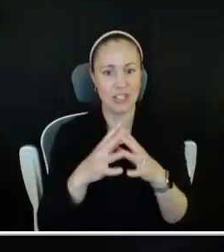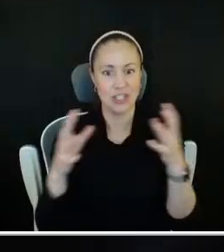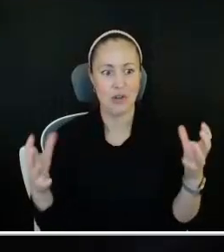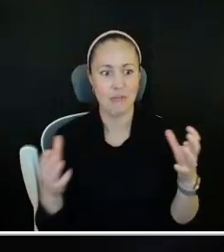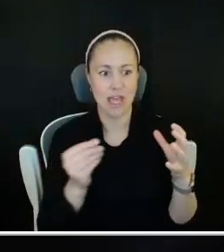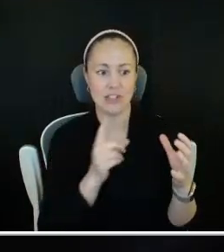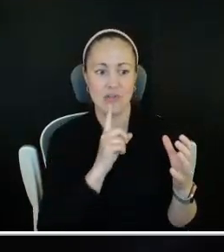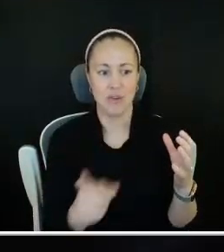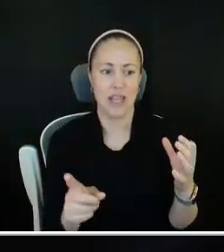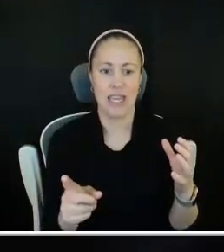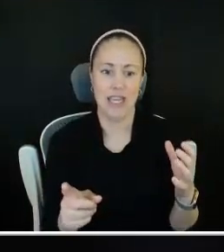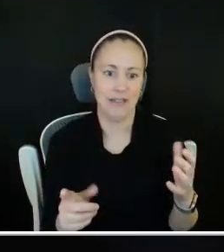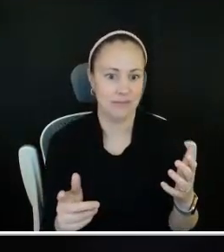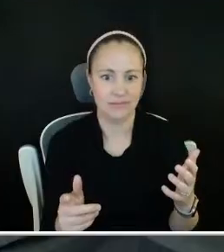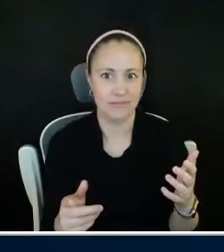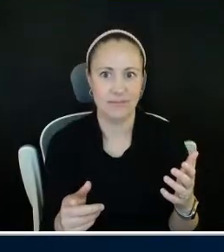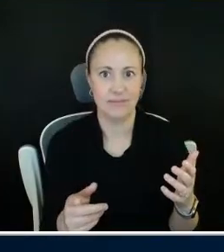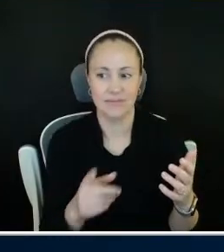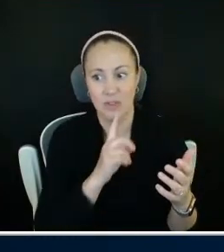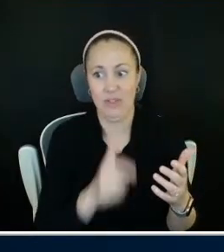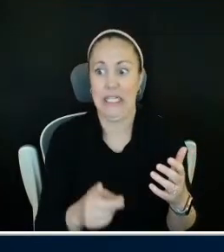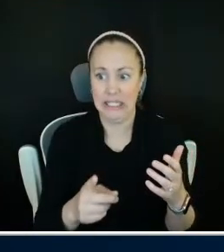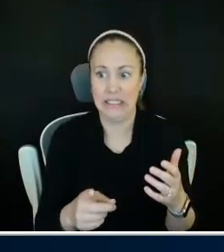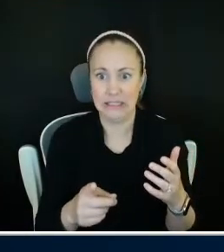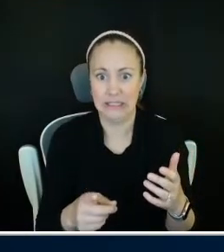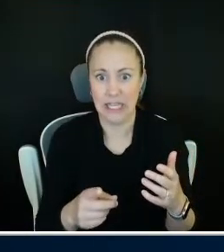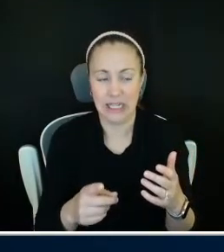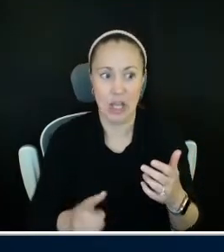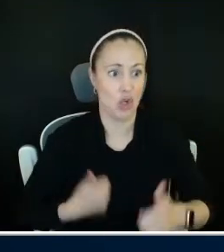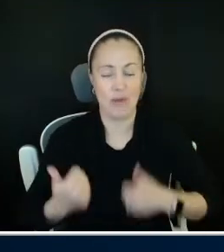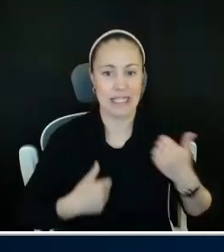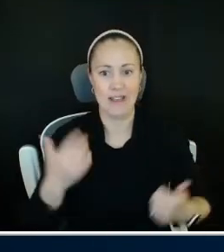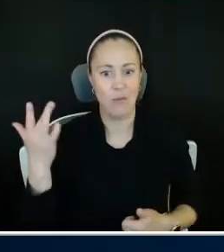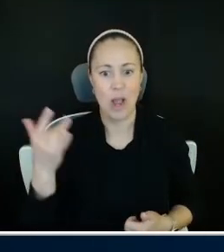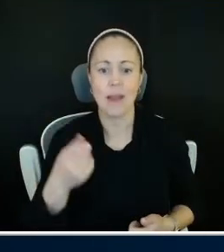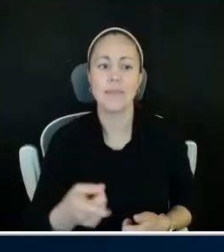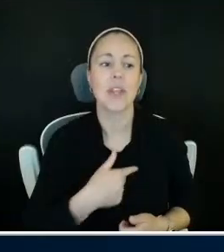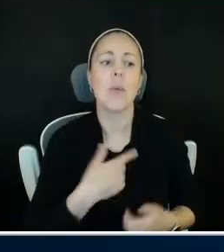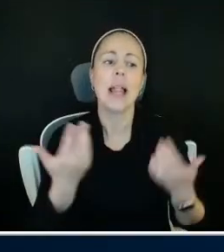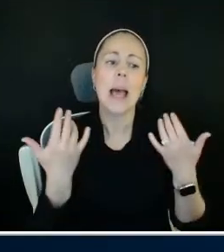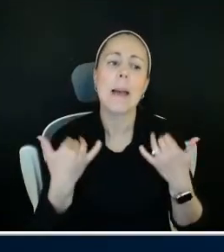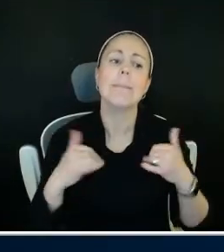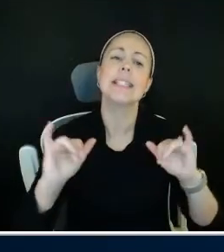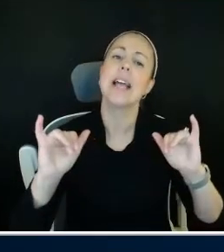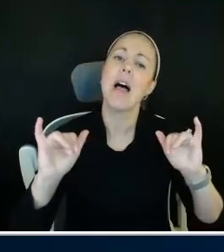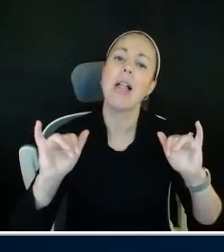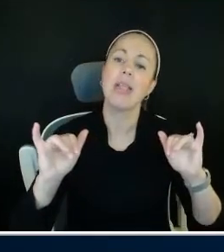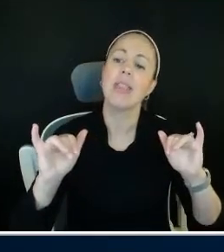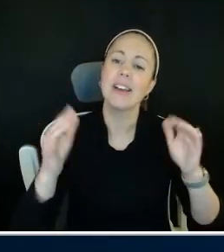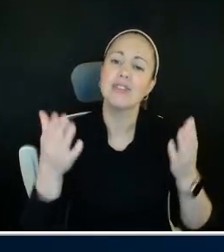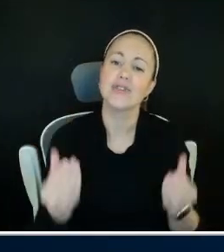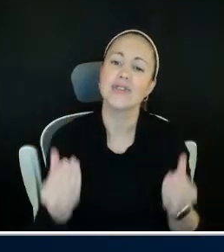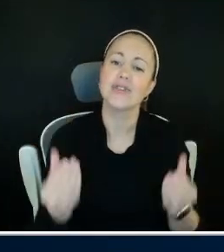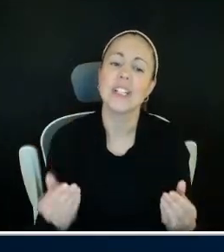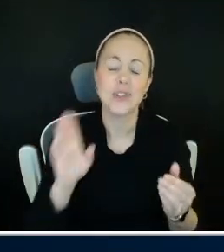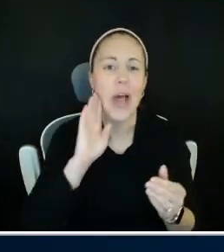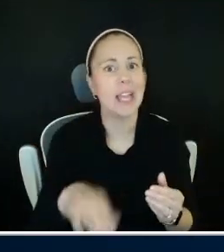your weight into it? Well, I'm still dainty. I mean, it does look a little rough.